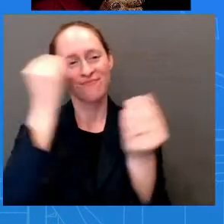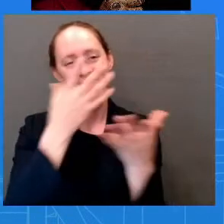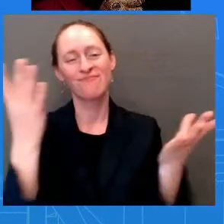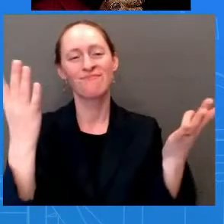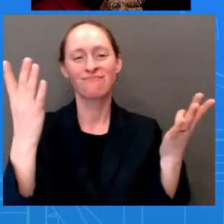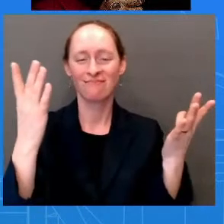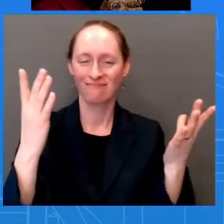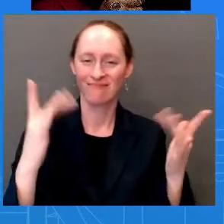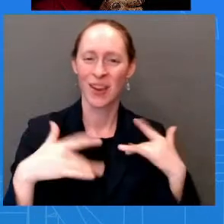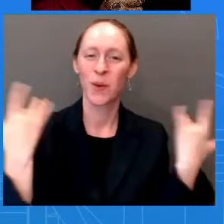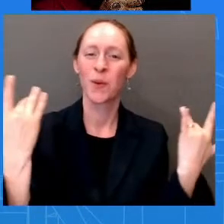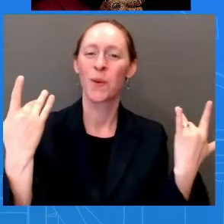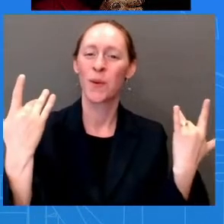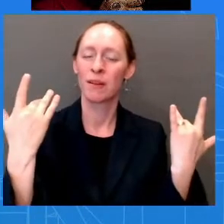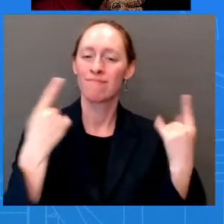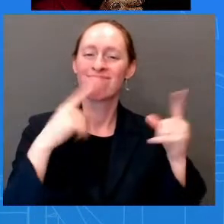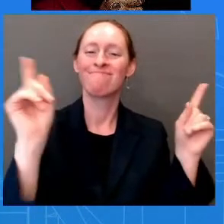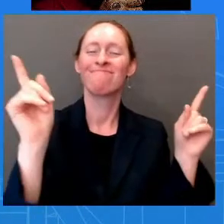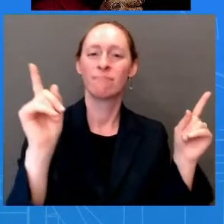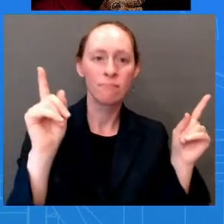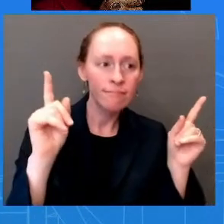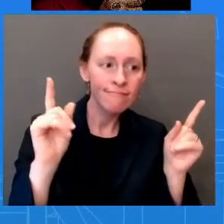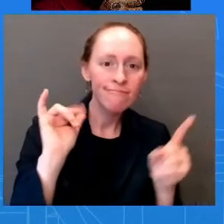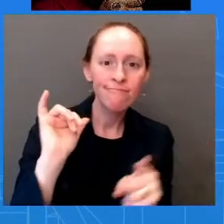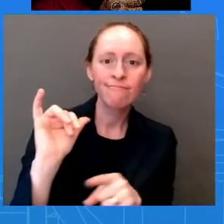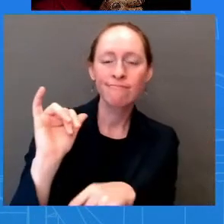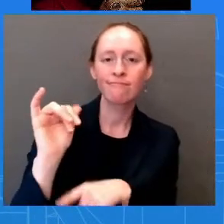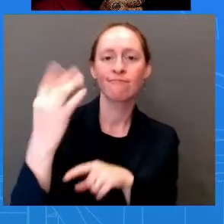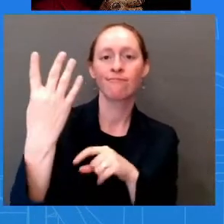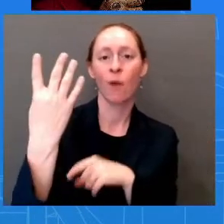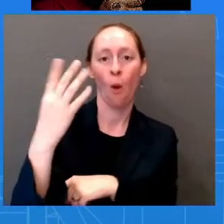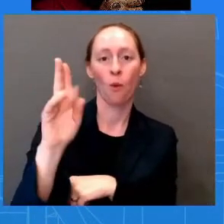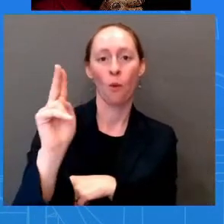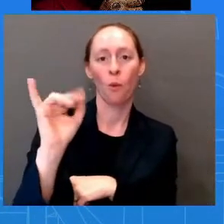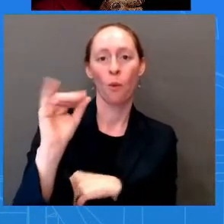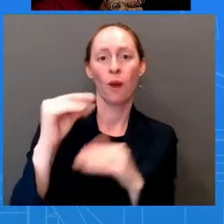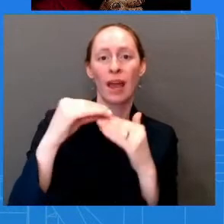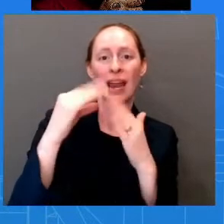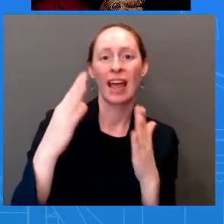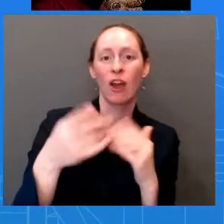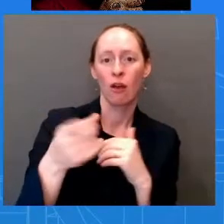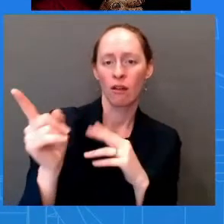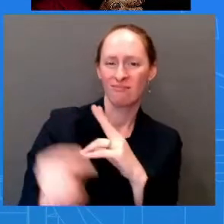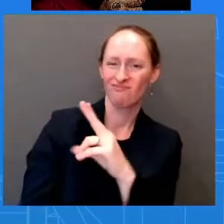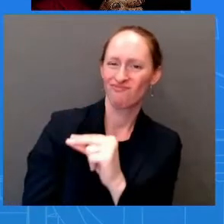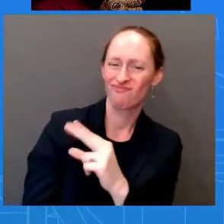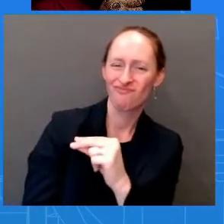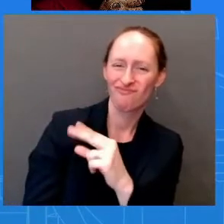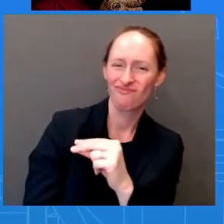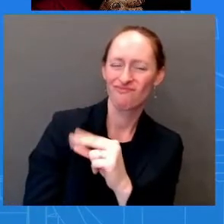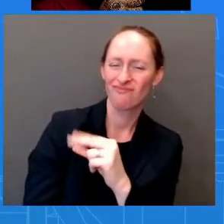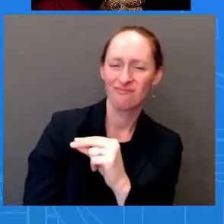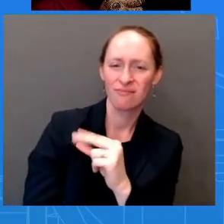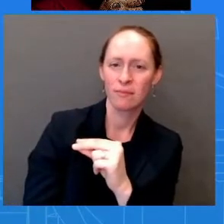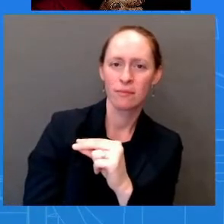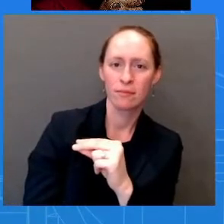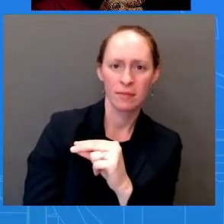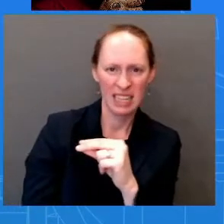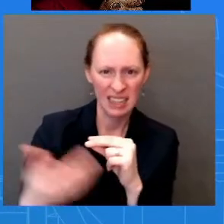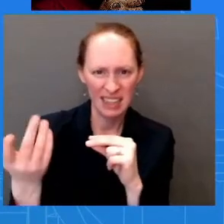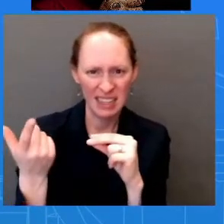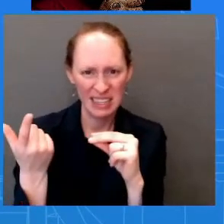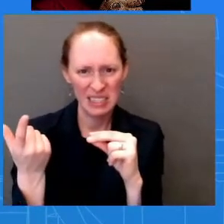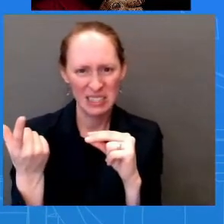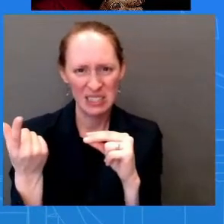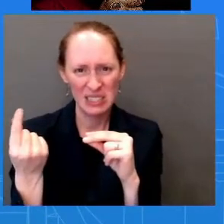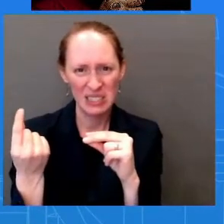have rejected that agreement, is the President pulling back on his endorsement, or does he still think that this tentative agreement should be implemented? Well,